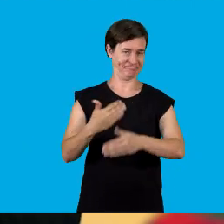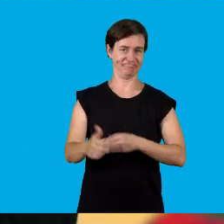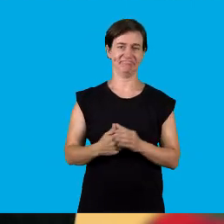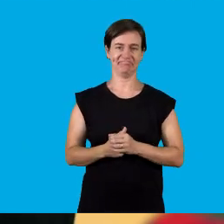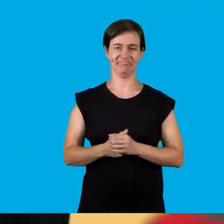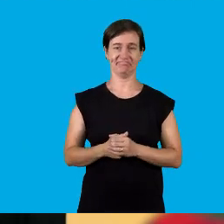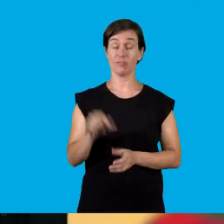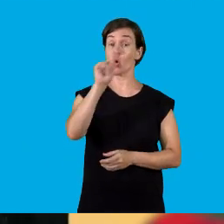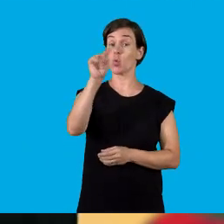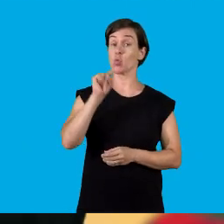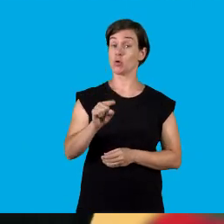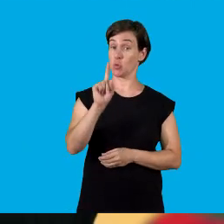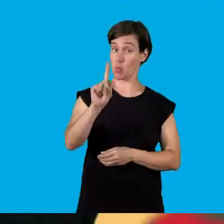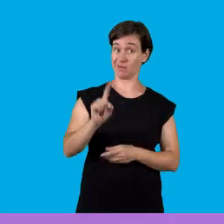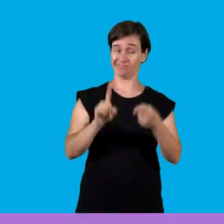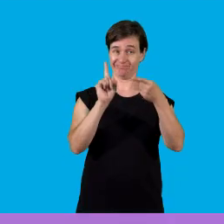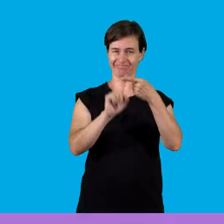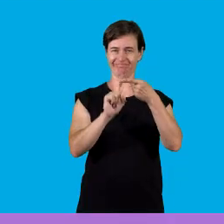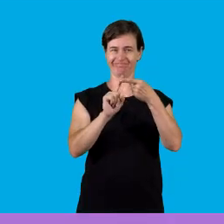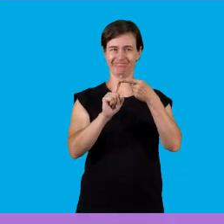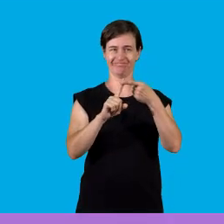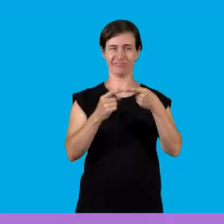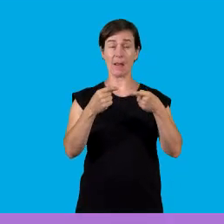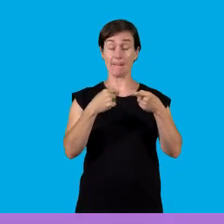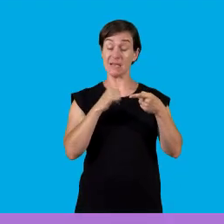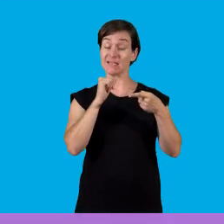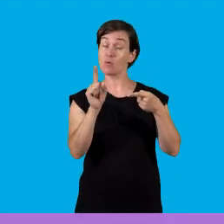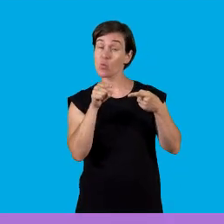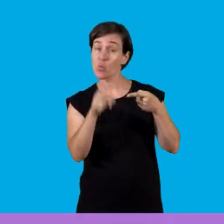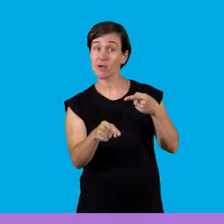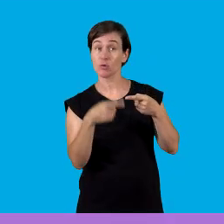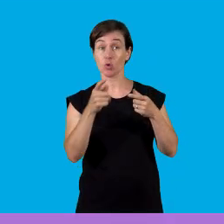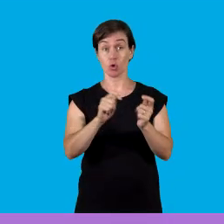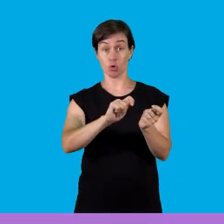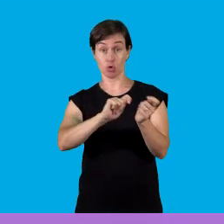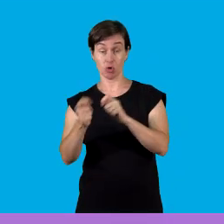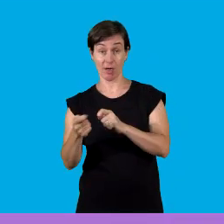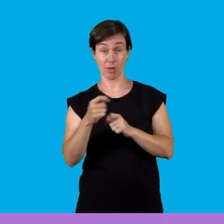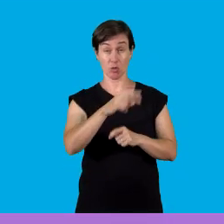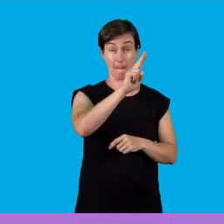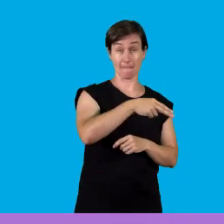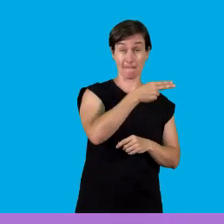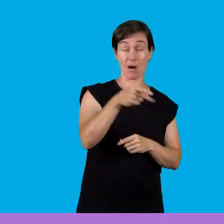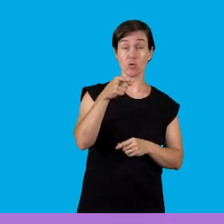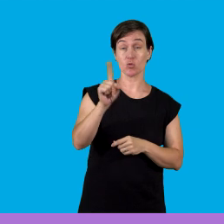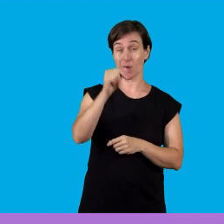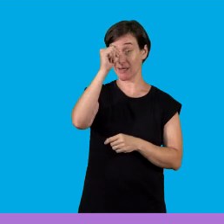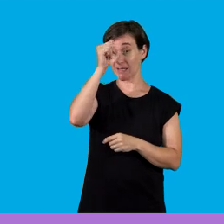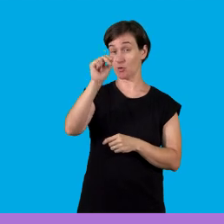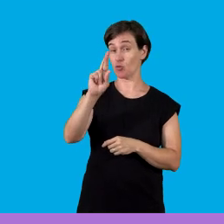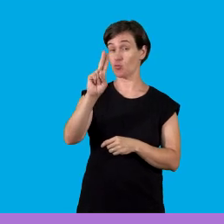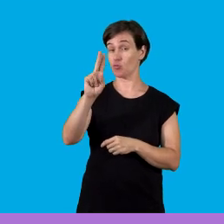it. Okay, so question 1. I indicated here that the exchange rate to change pounds to Indian